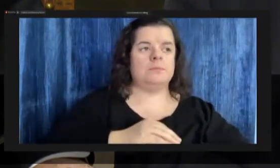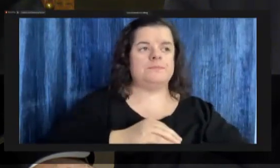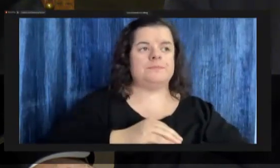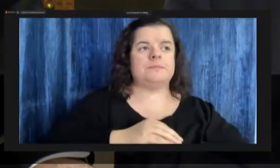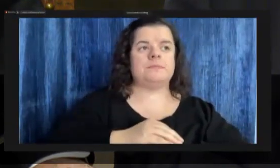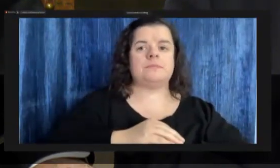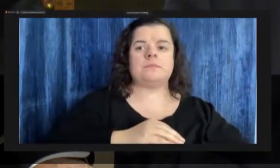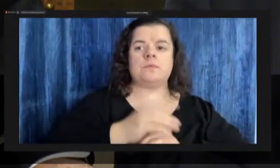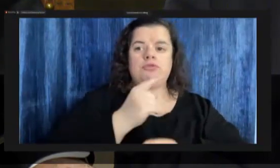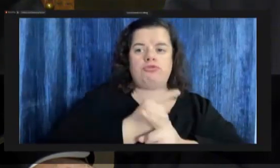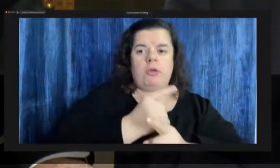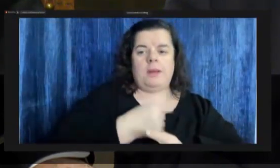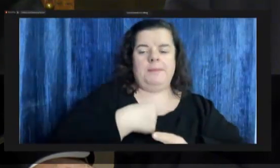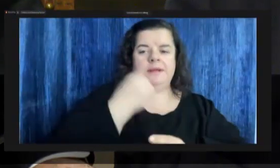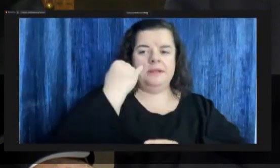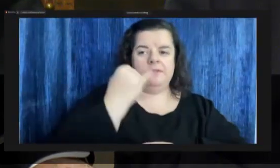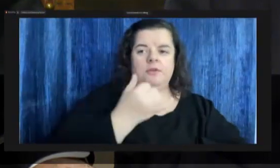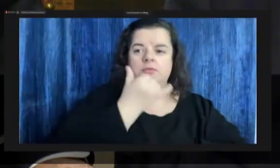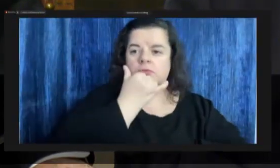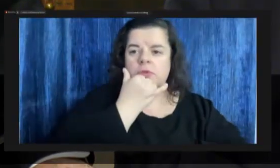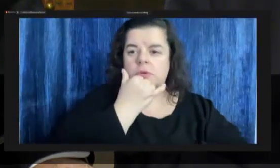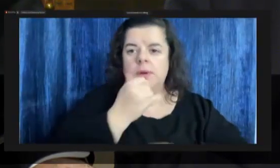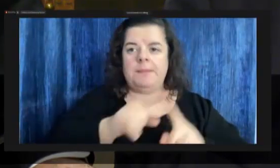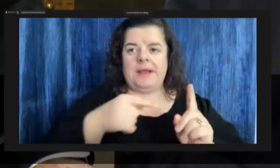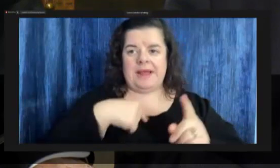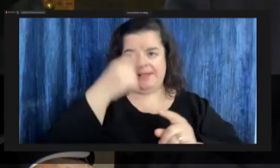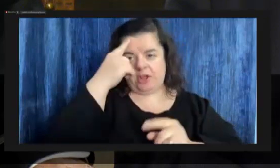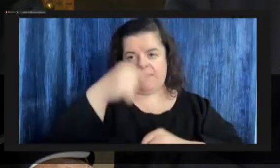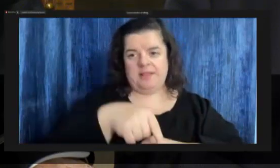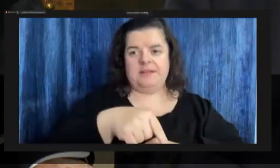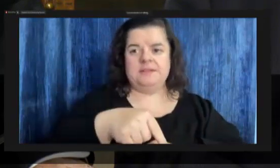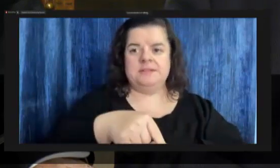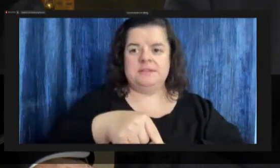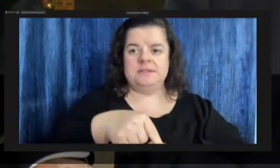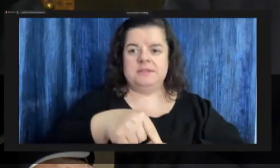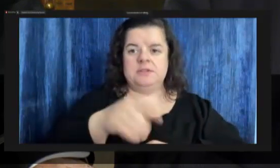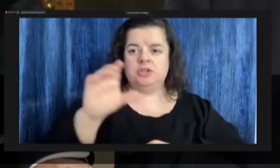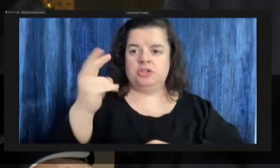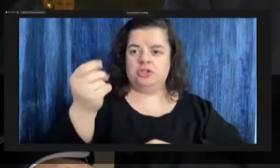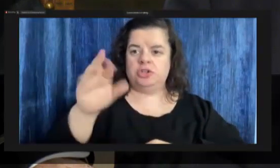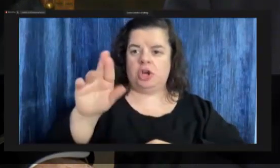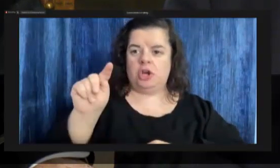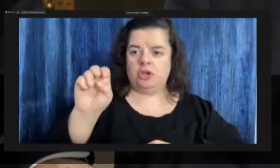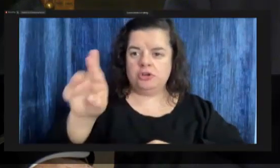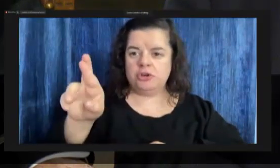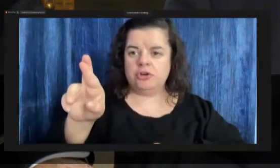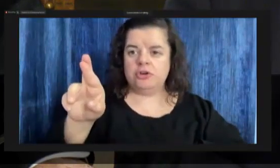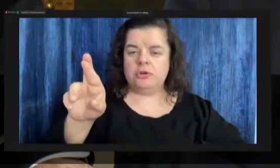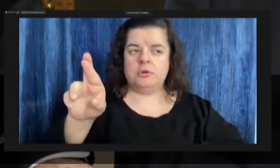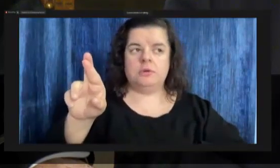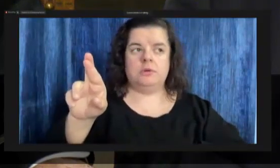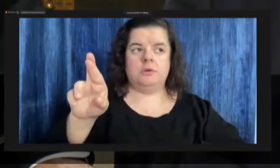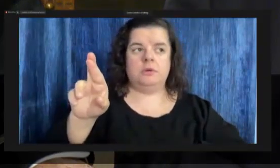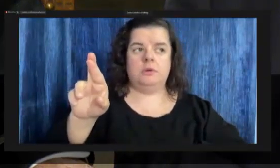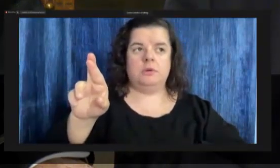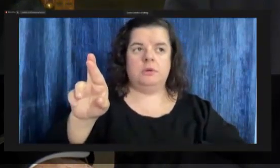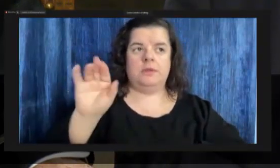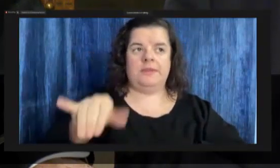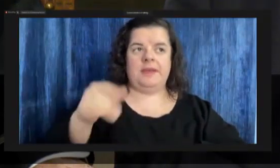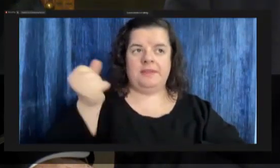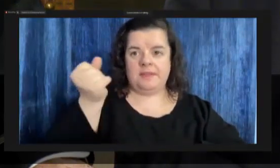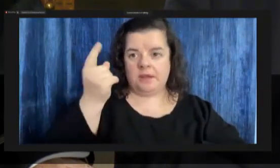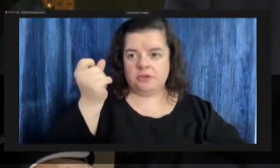Correct me if I am mistaken. I thought this was chartered, that the understanding